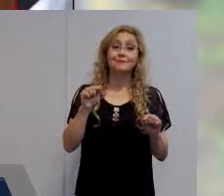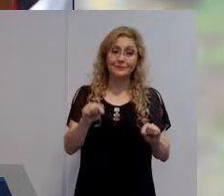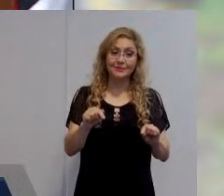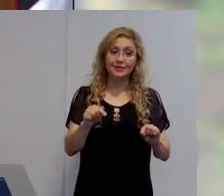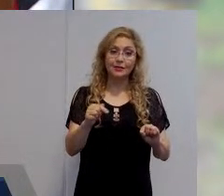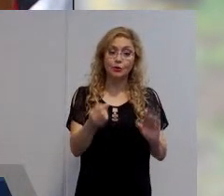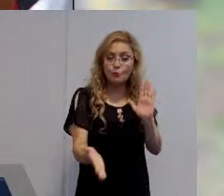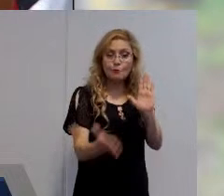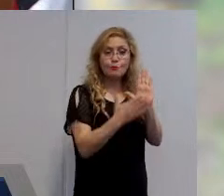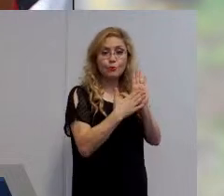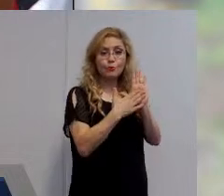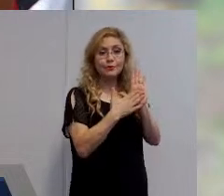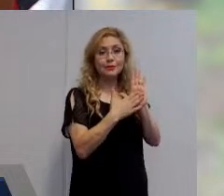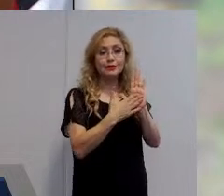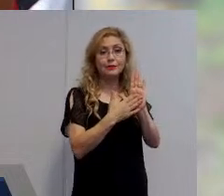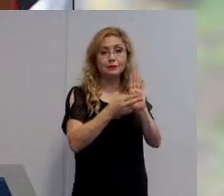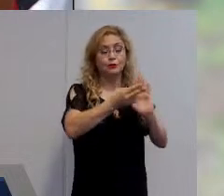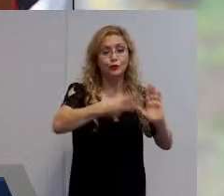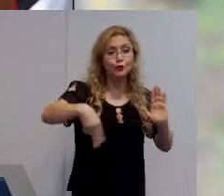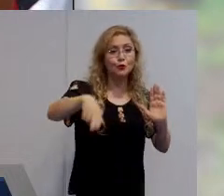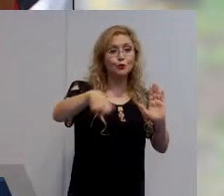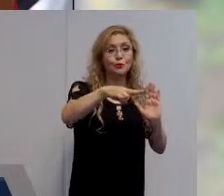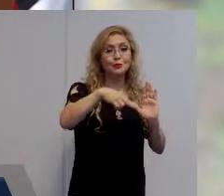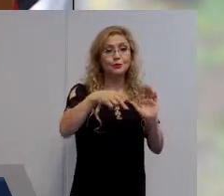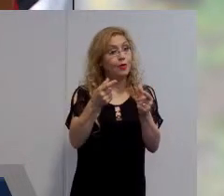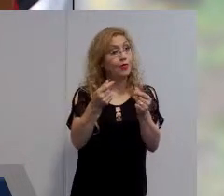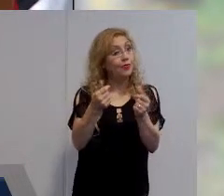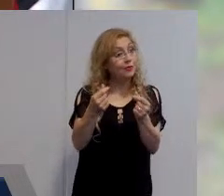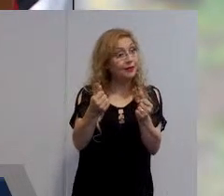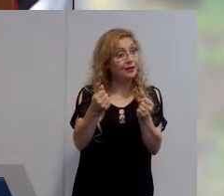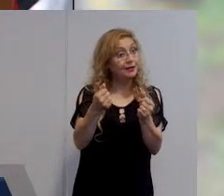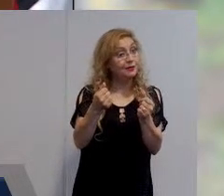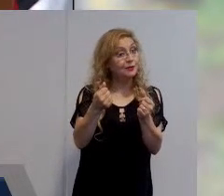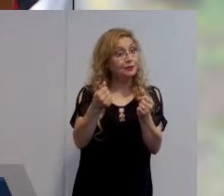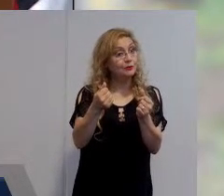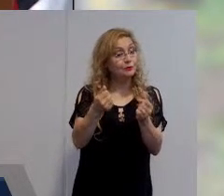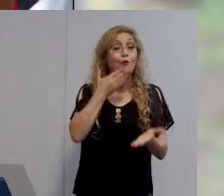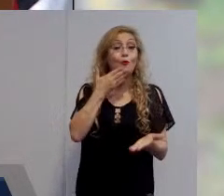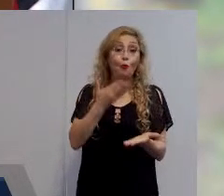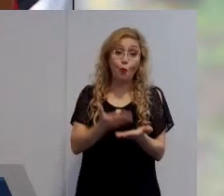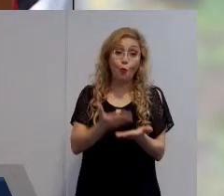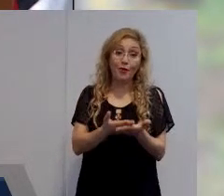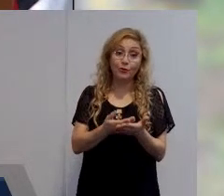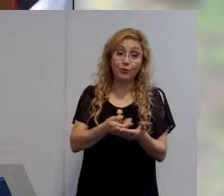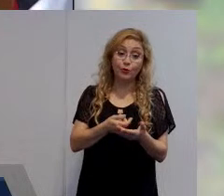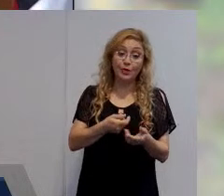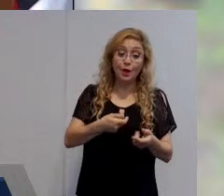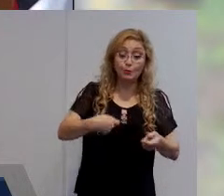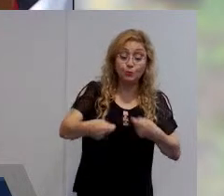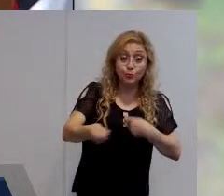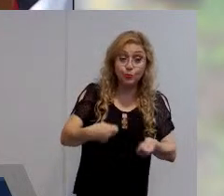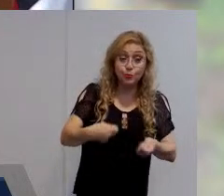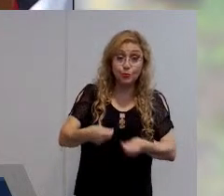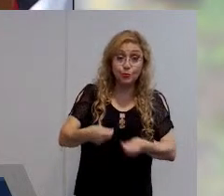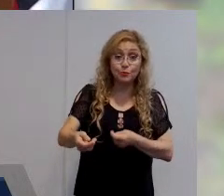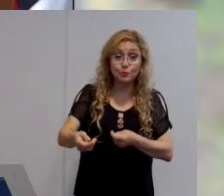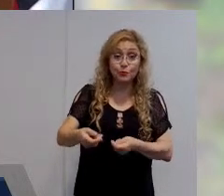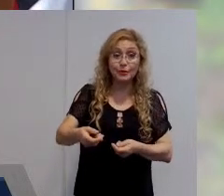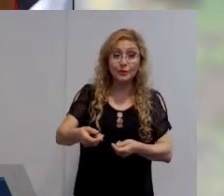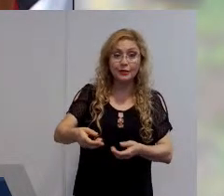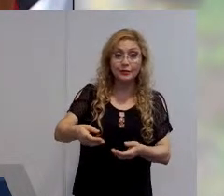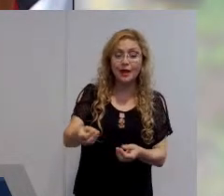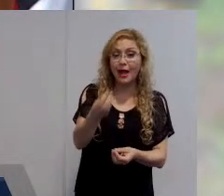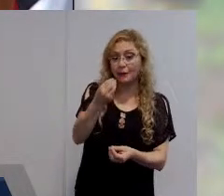When we grow our own food, it's like we are printing our own money. I thank you.